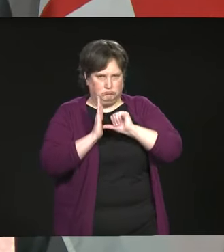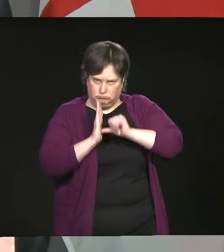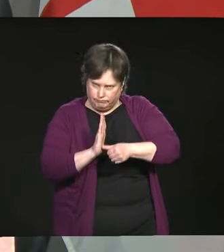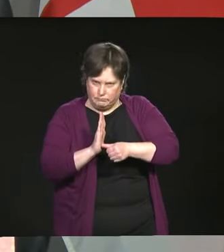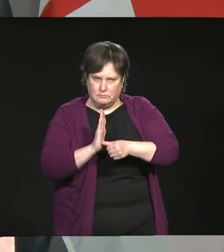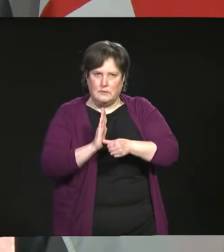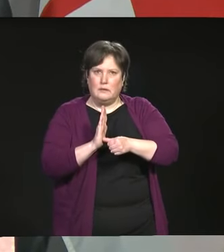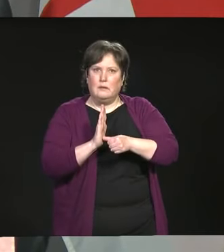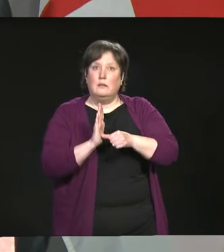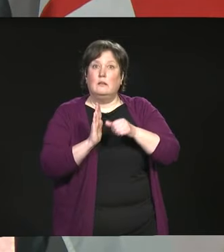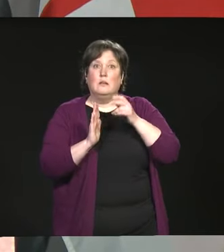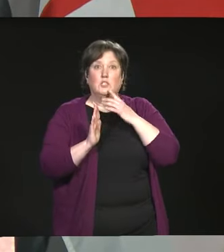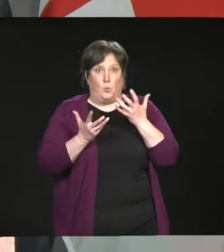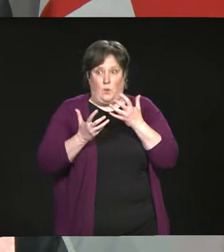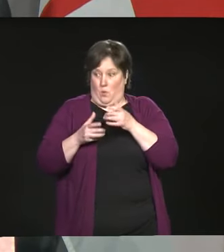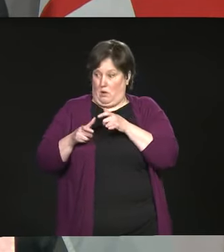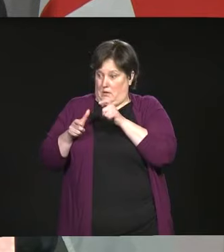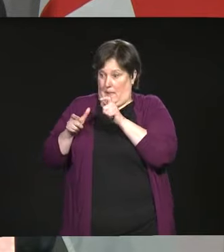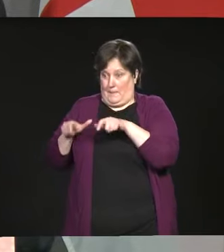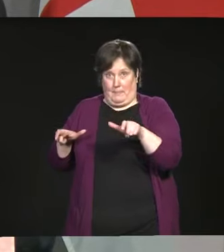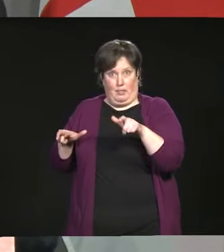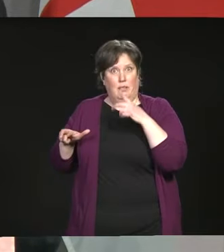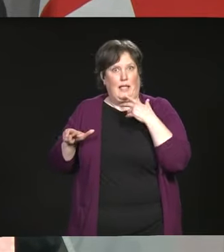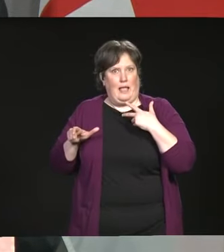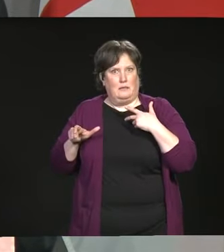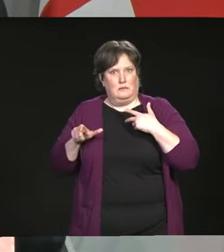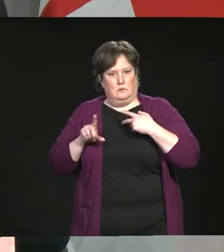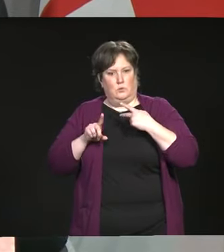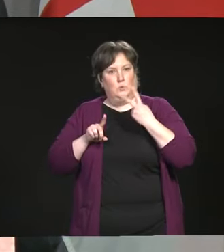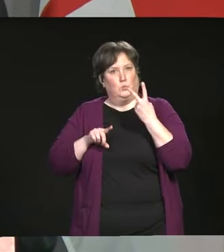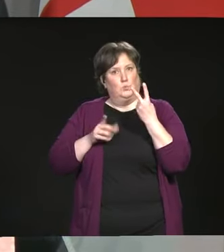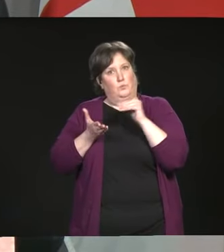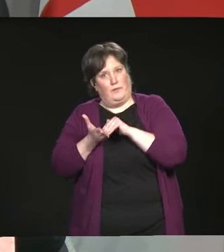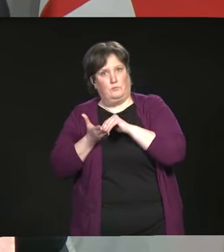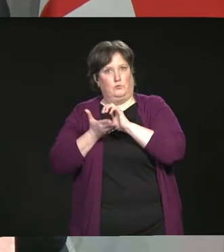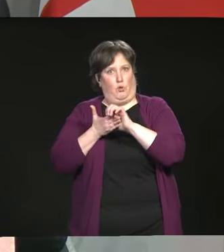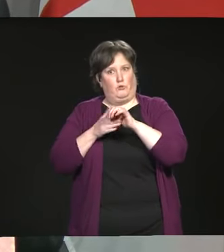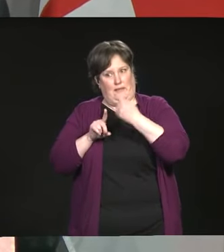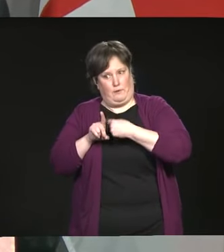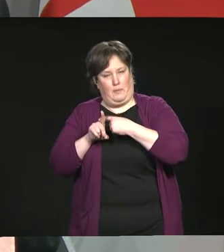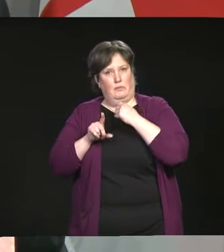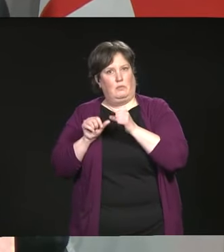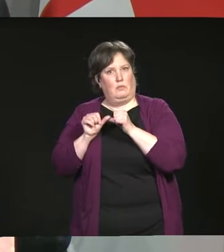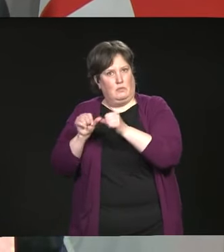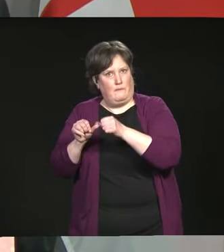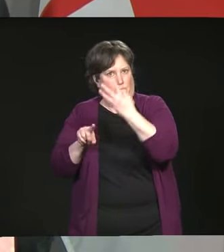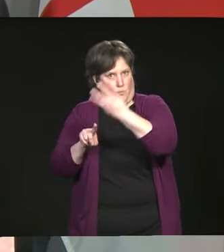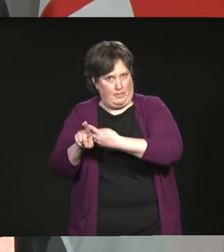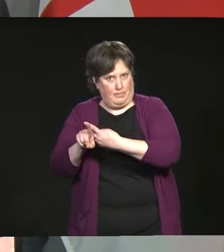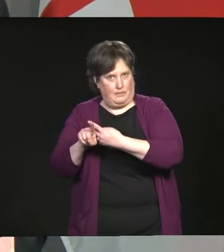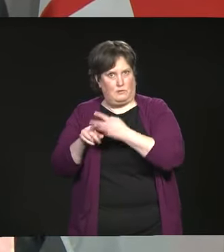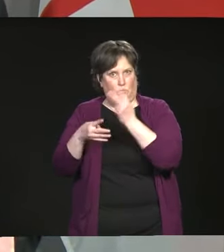to $2,000 a month for 4 months, but that is something that is directly advantaging companies because the companies don't need